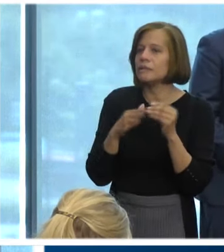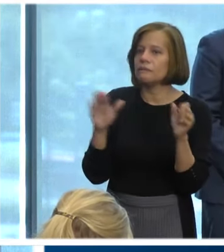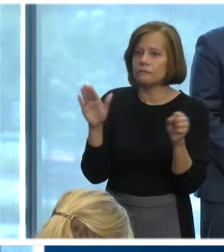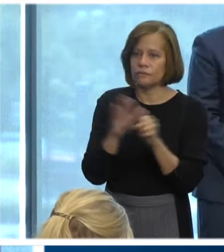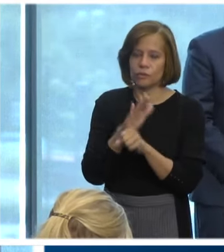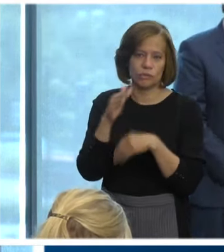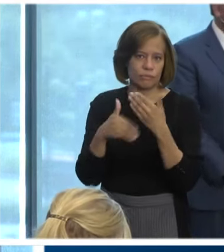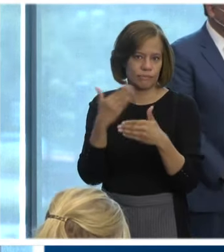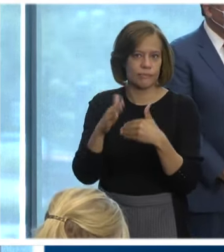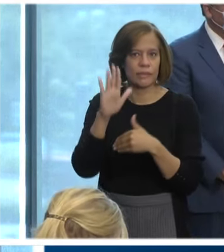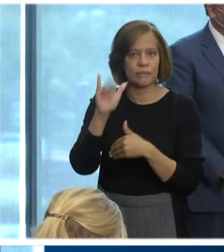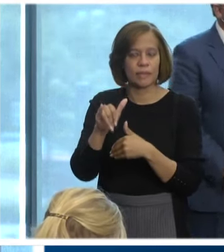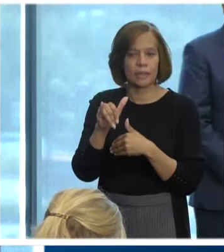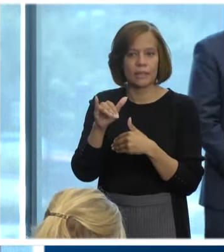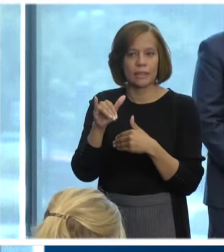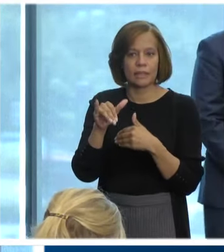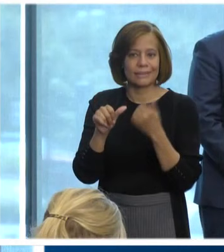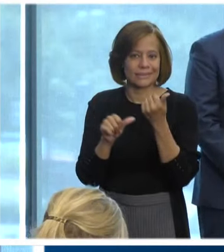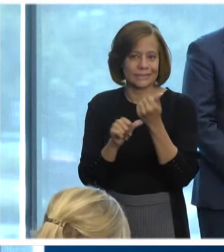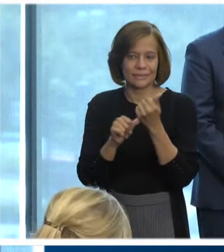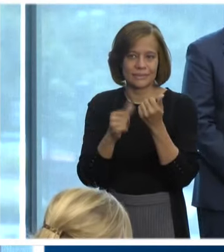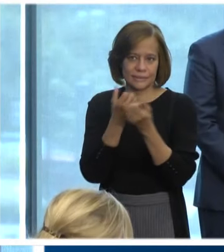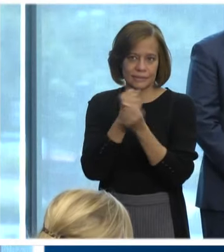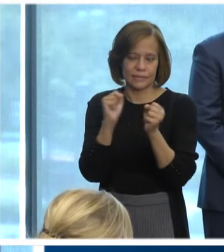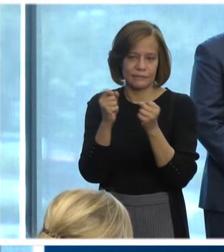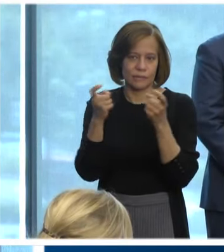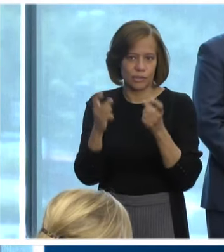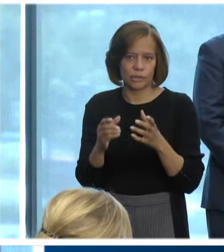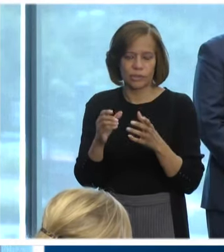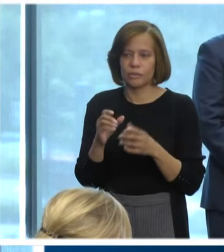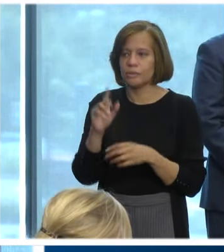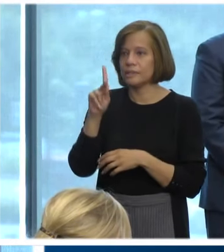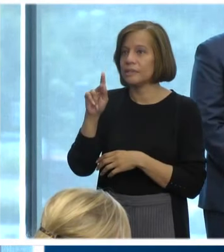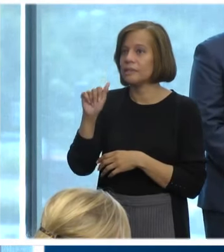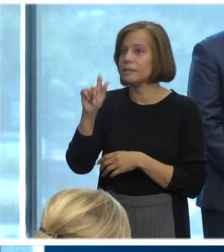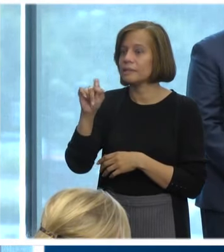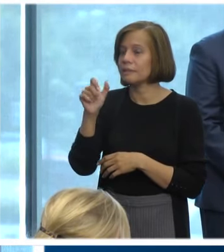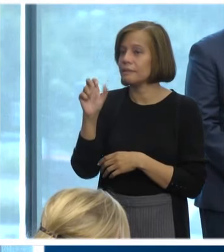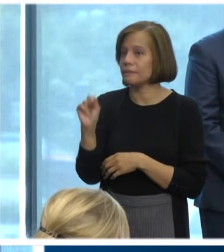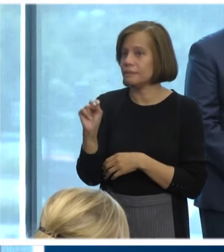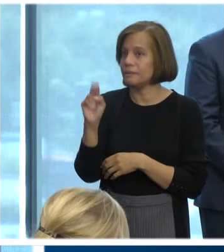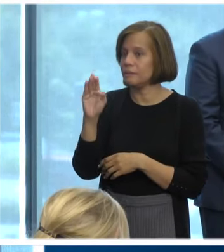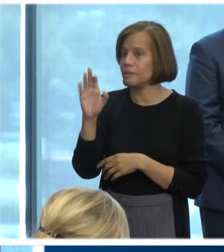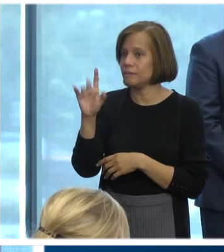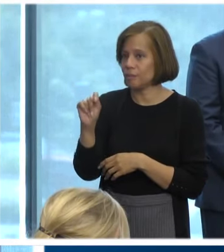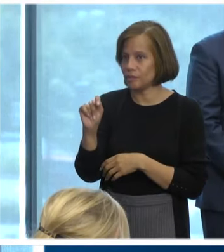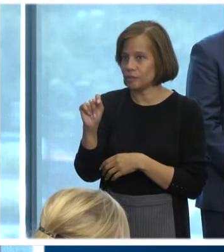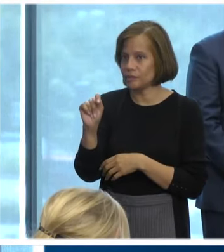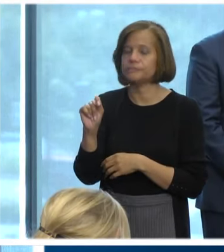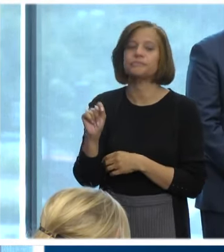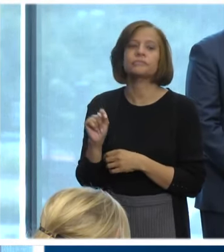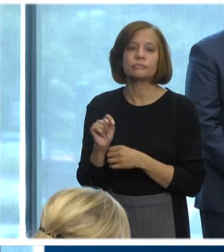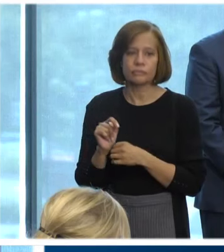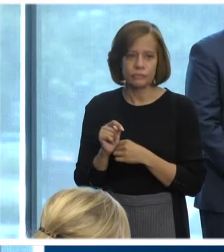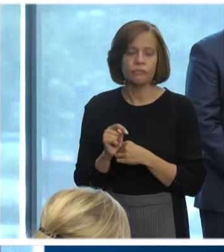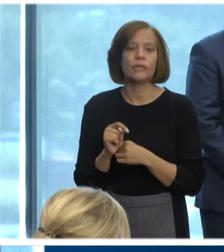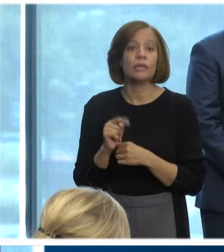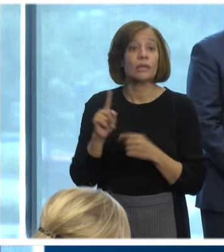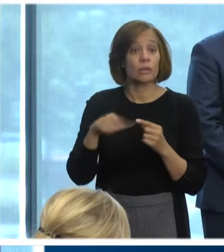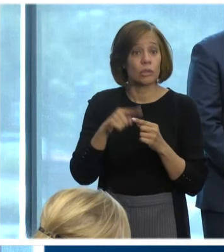by Assistant Safety Director Kathleen Burke. And when she would receive a completed investigation, she